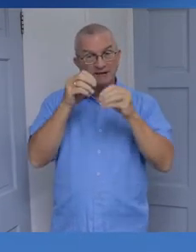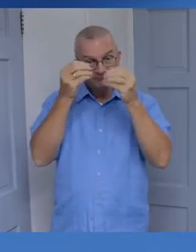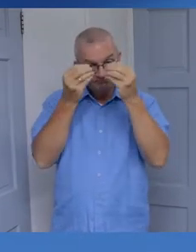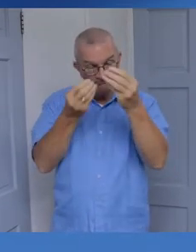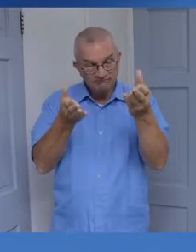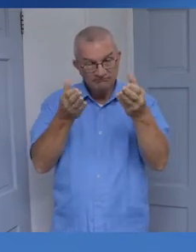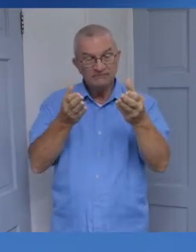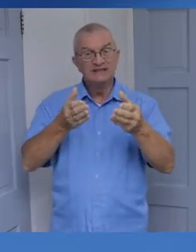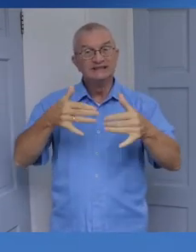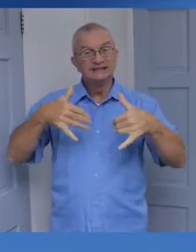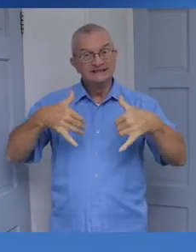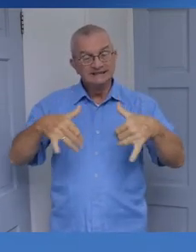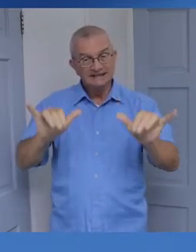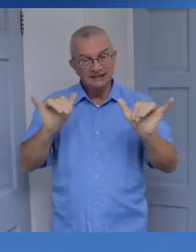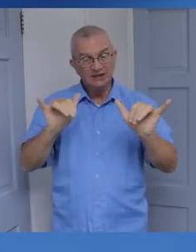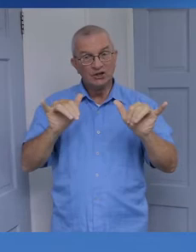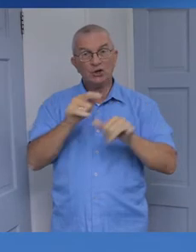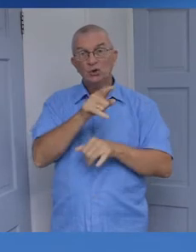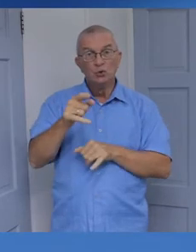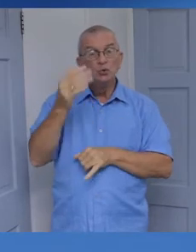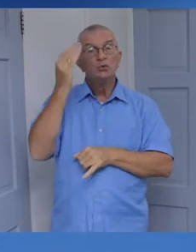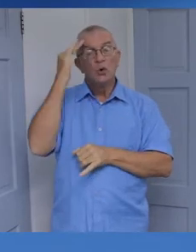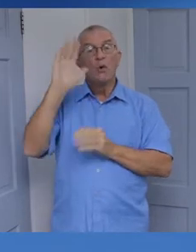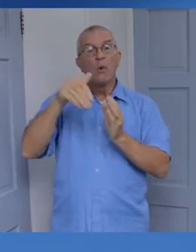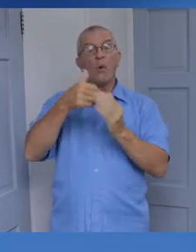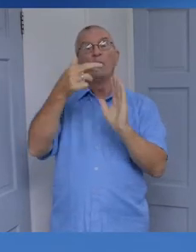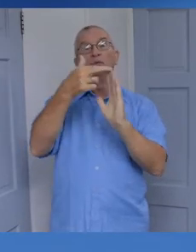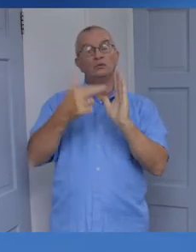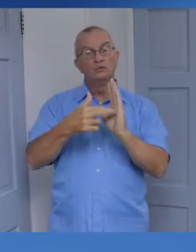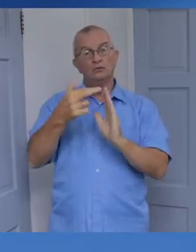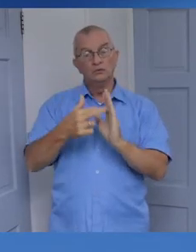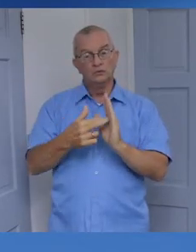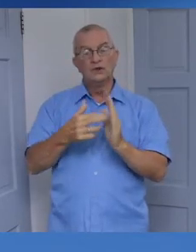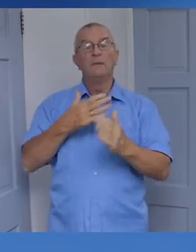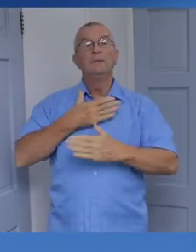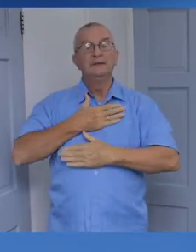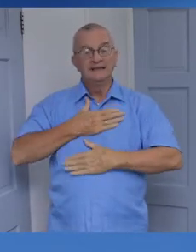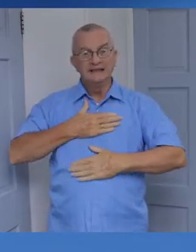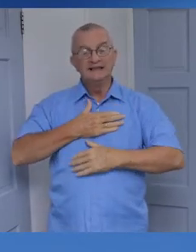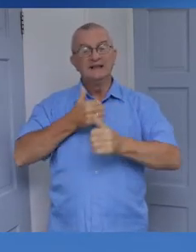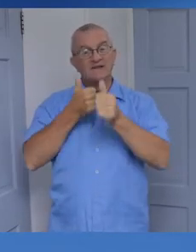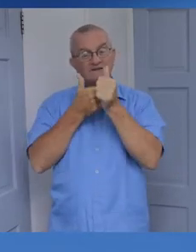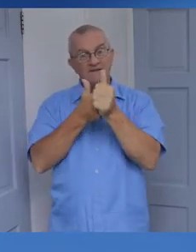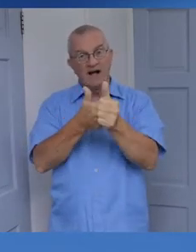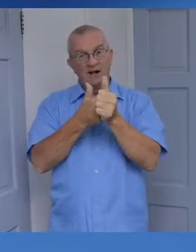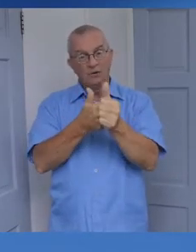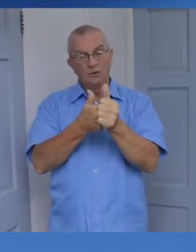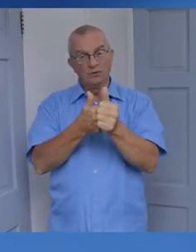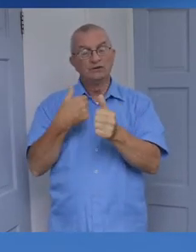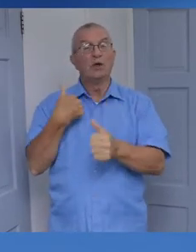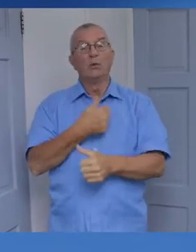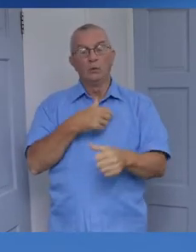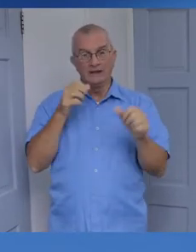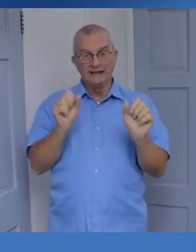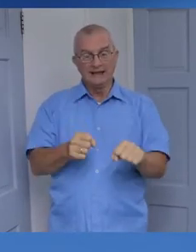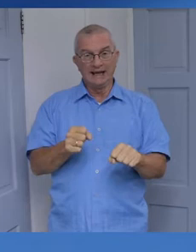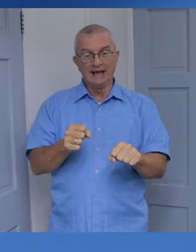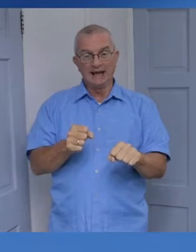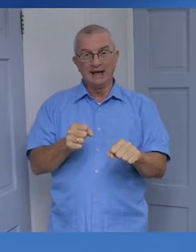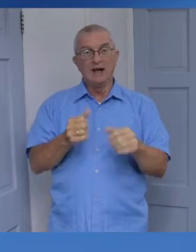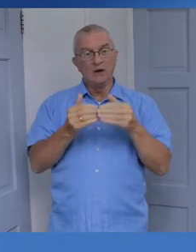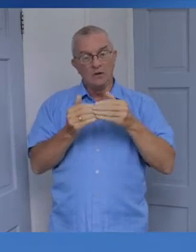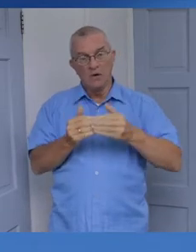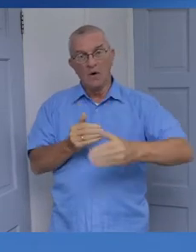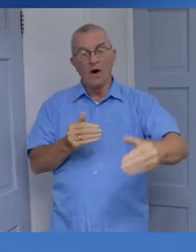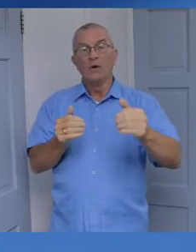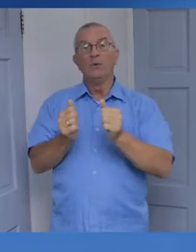these guidelines, so please adhere to them so that we can get on with our lives and our